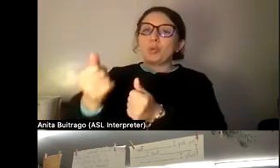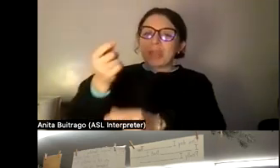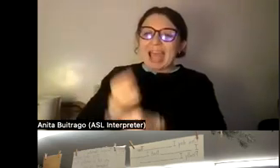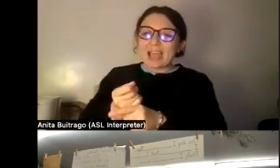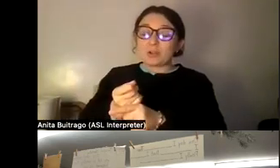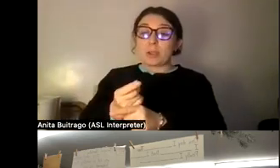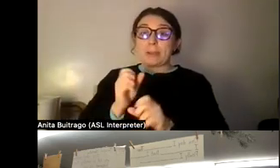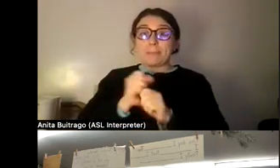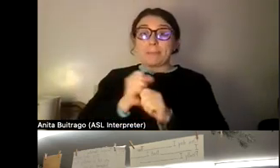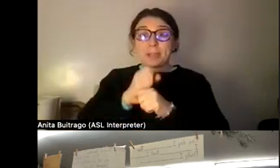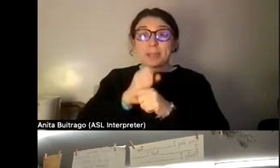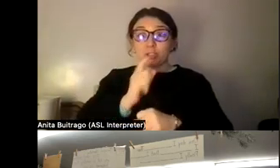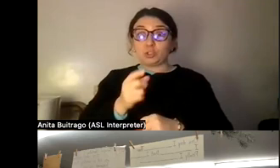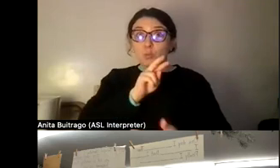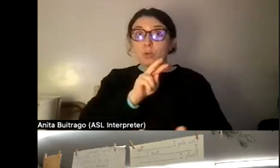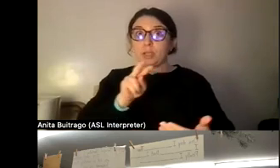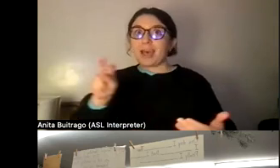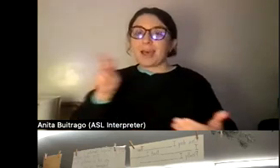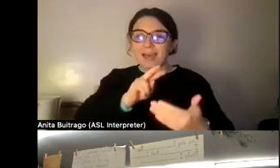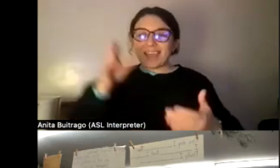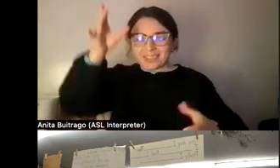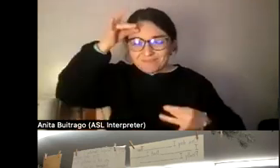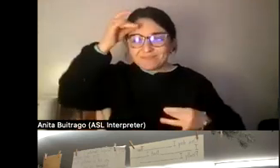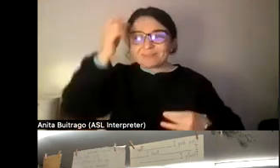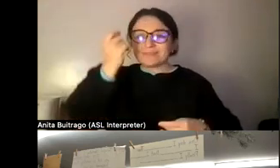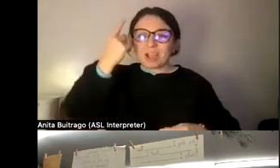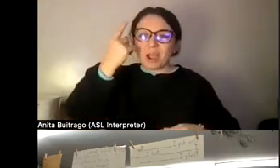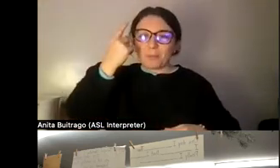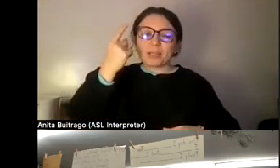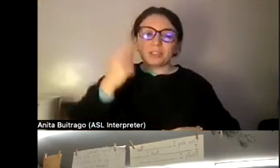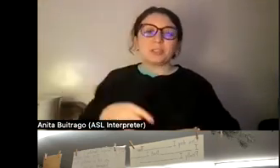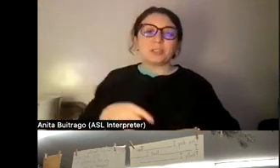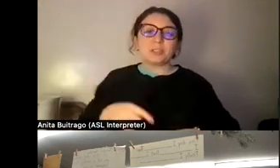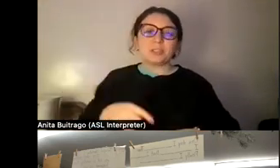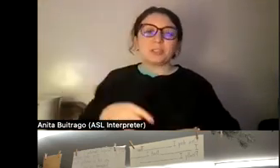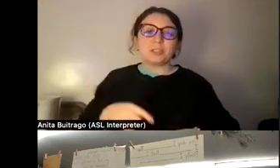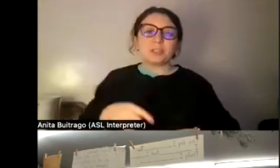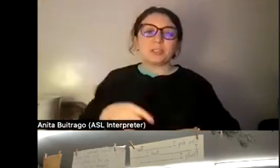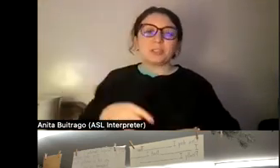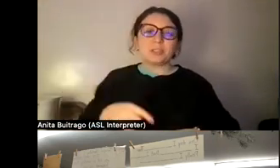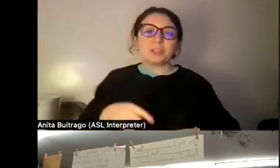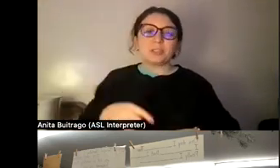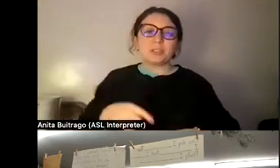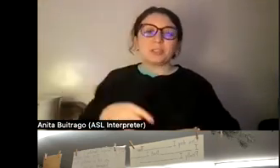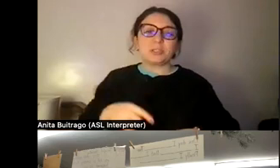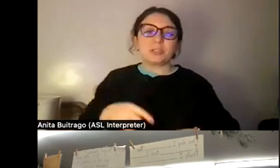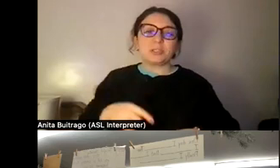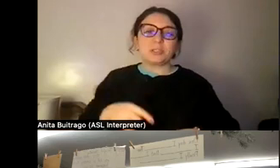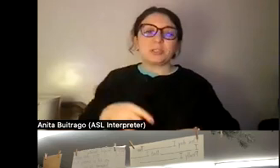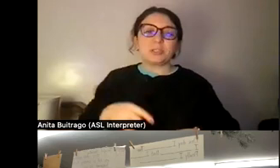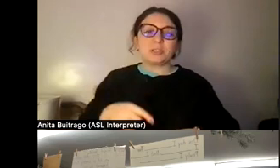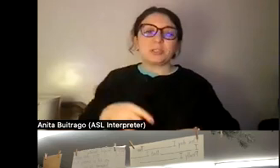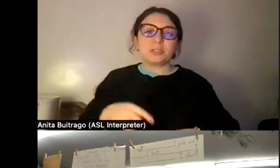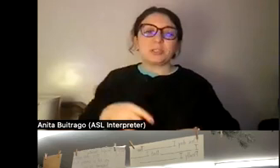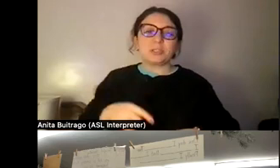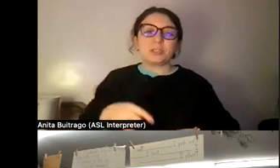that promotes comprehension. Ultimately, we want to understand what we're reading. So first grade starts